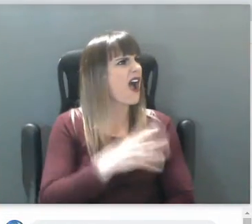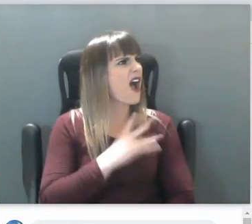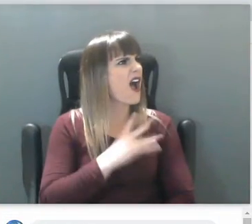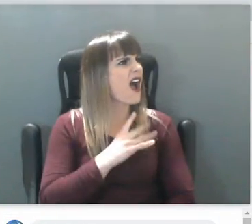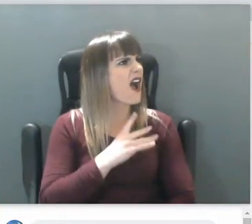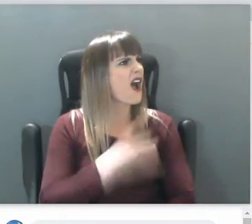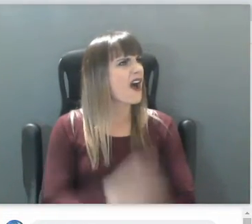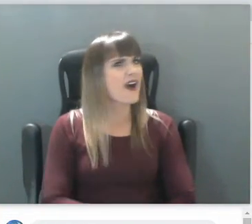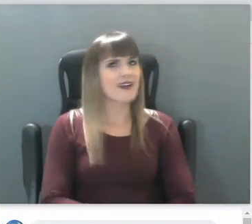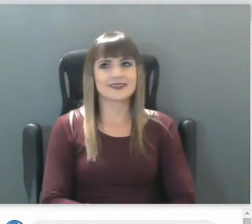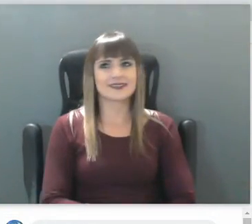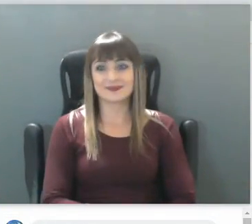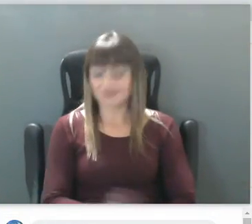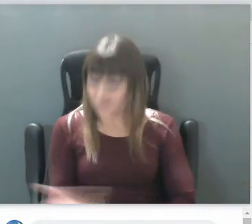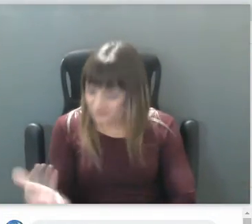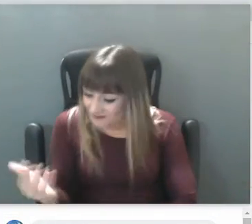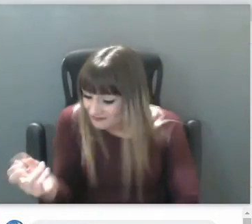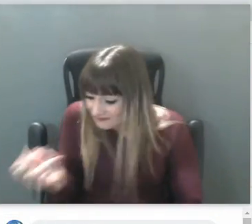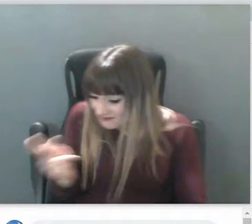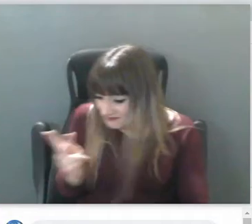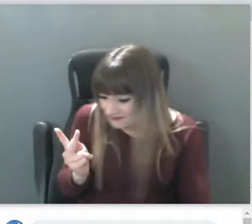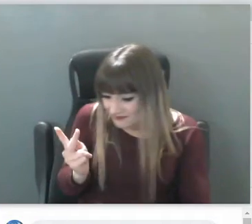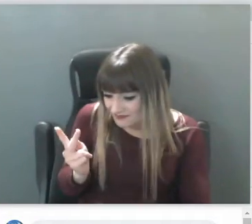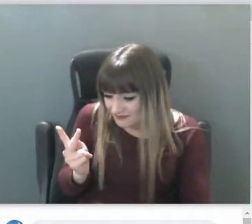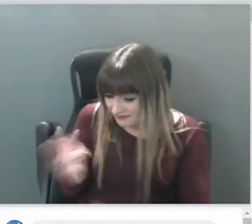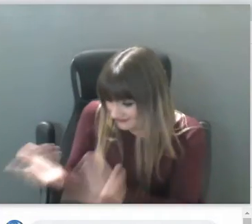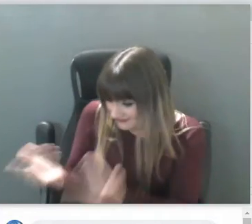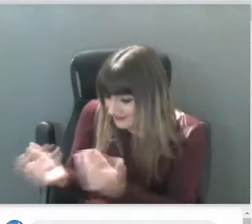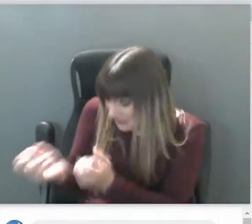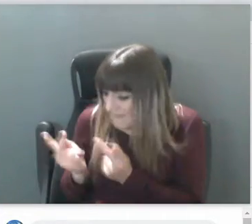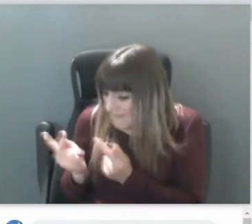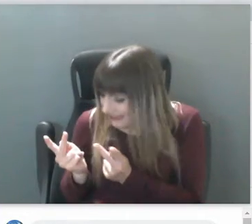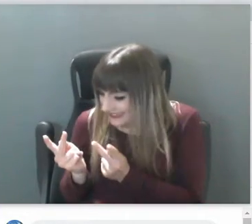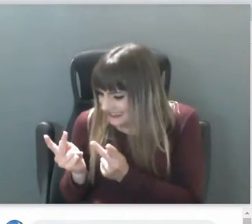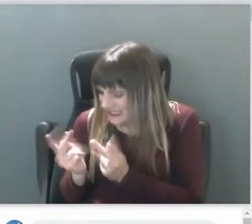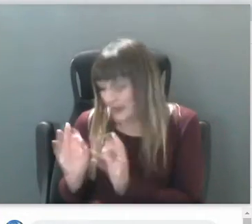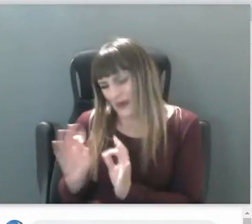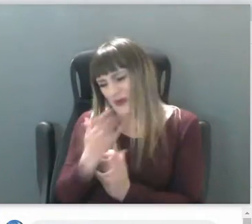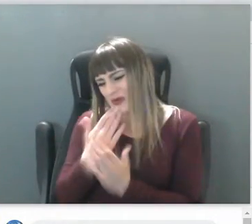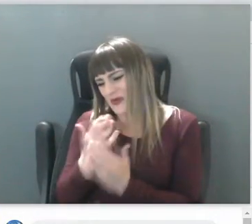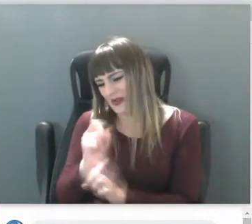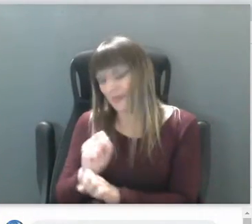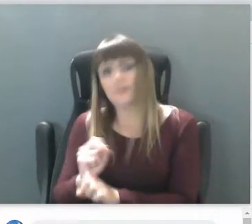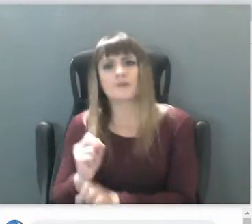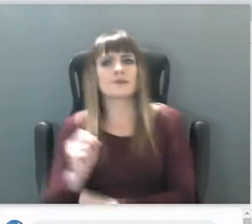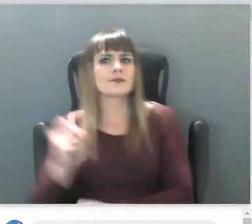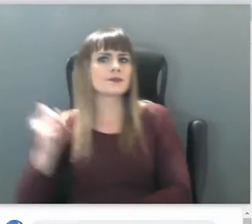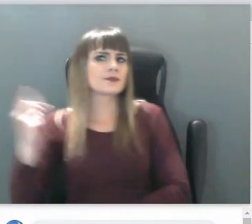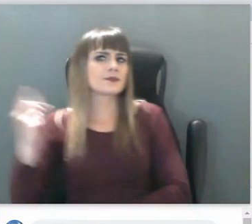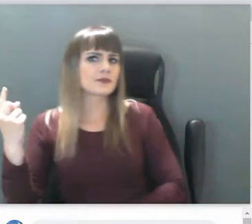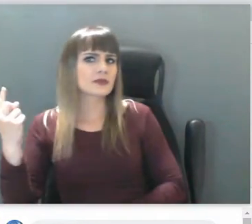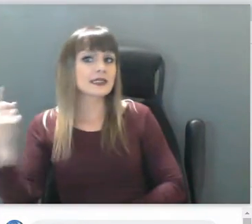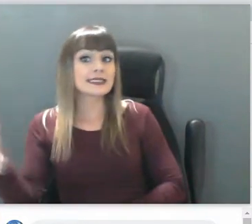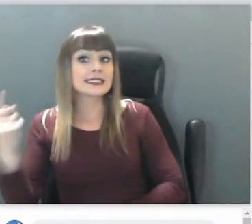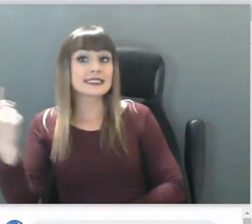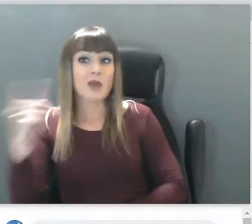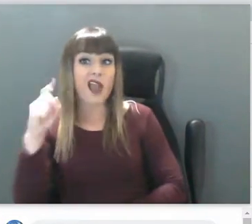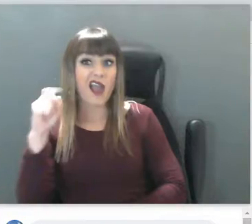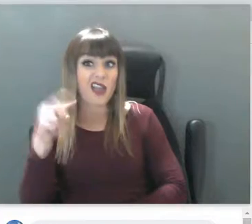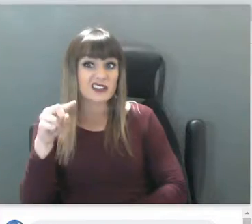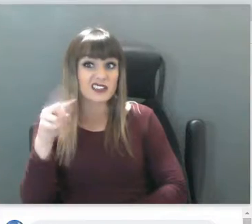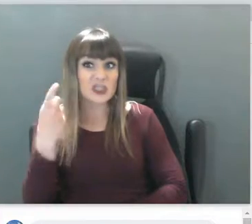way. Oop. Let's go back. Oh, good job. Nina's asking if they eat the paint. They don't eat the